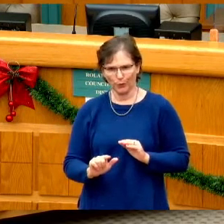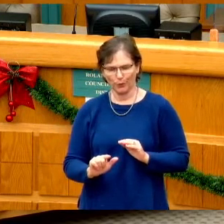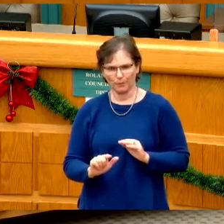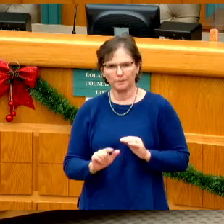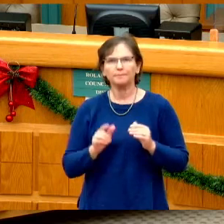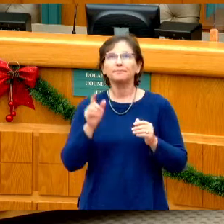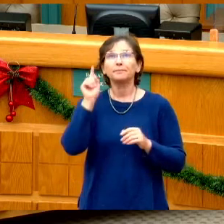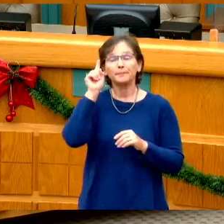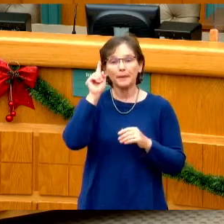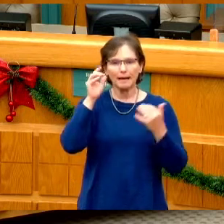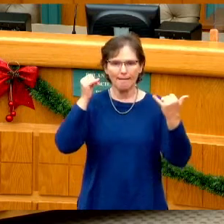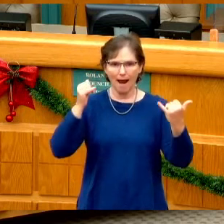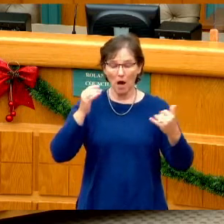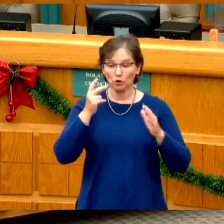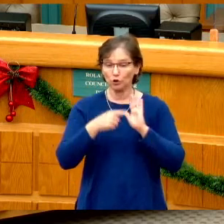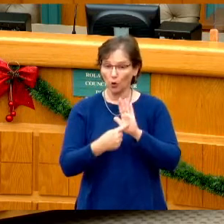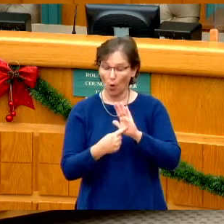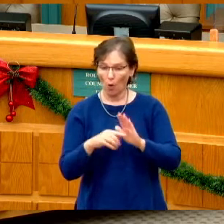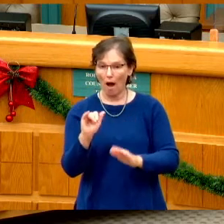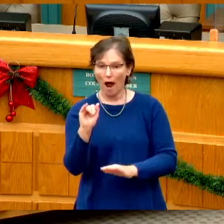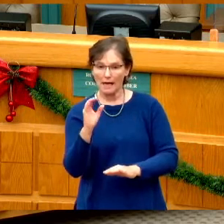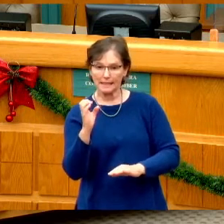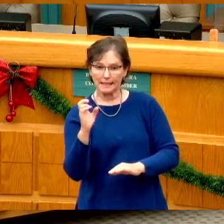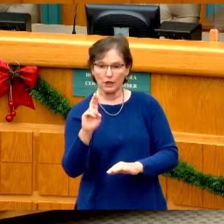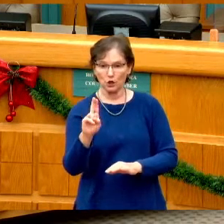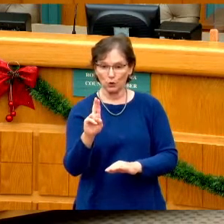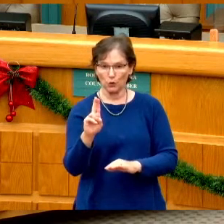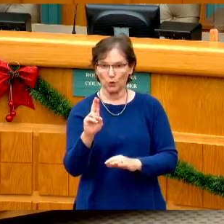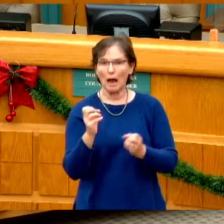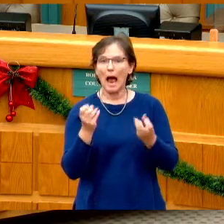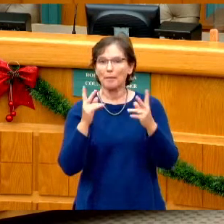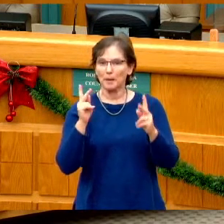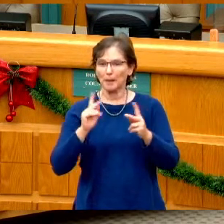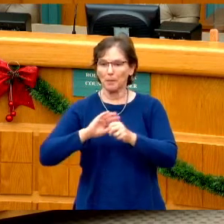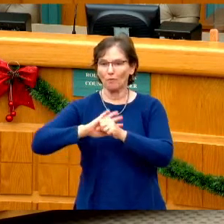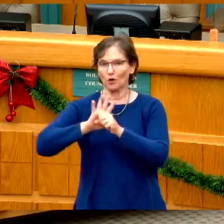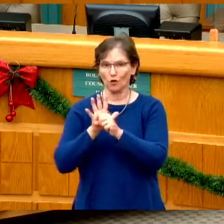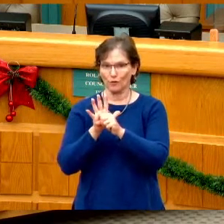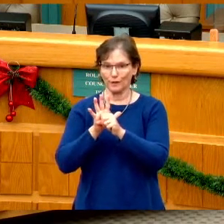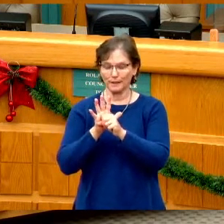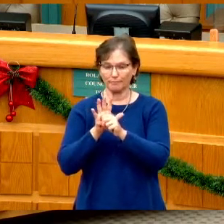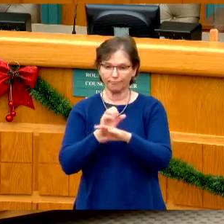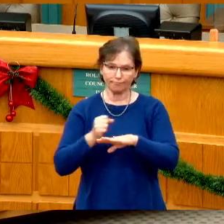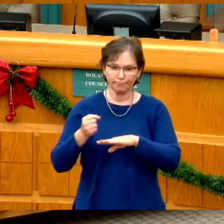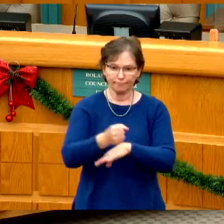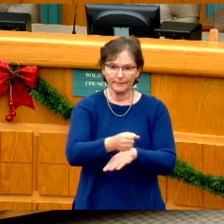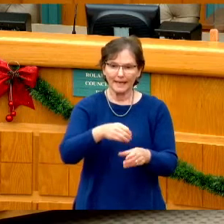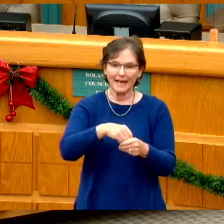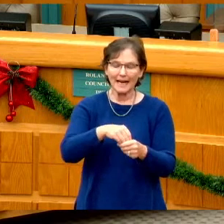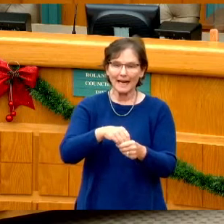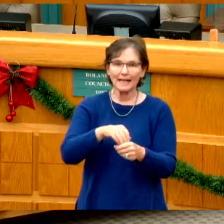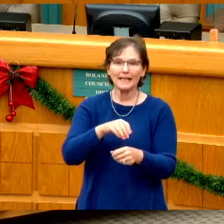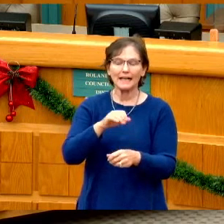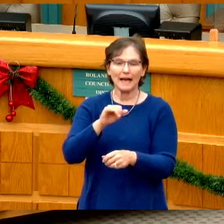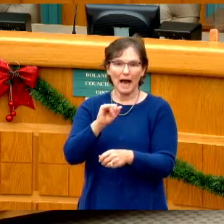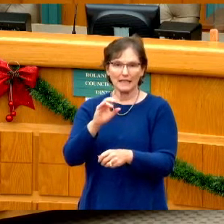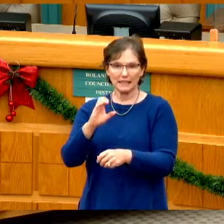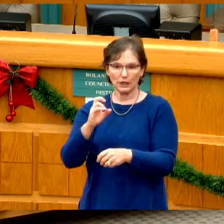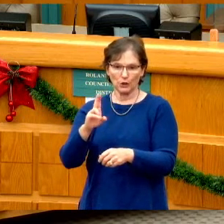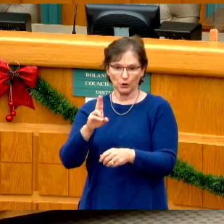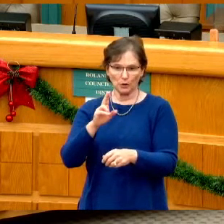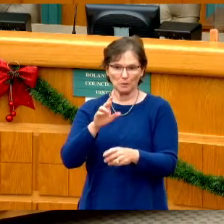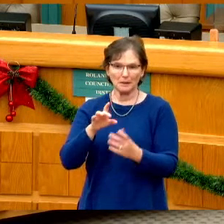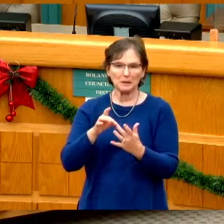These are the ICU cases. These are COVID-19 patients that have to be moved into intensive care because they